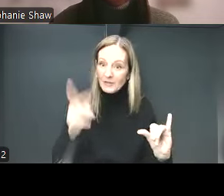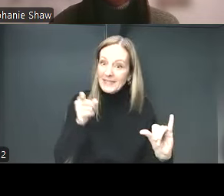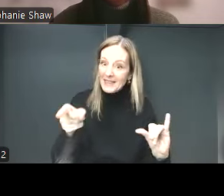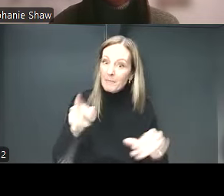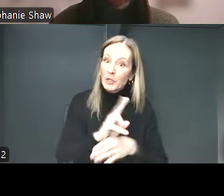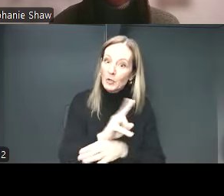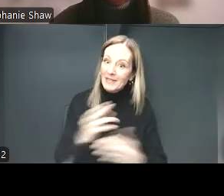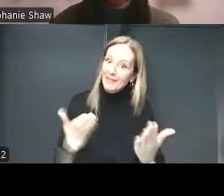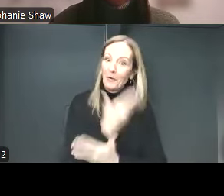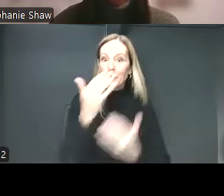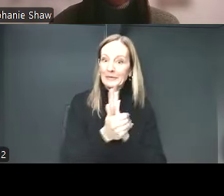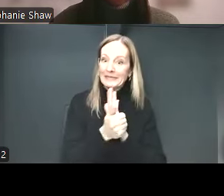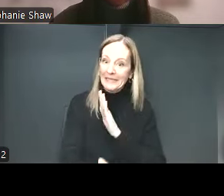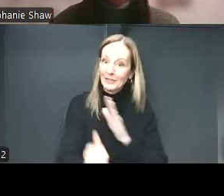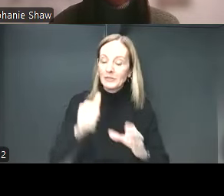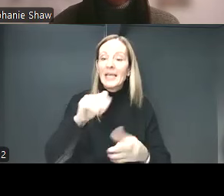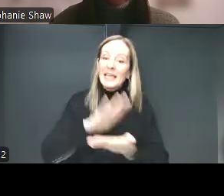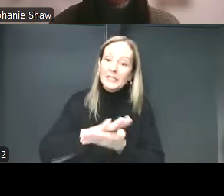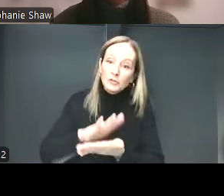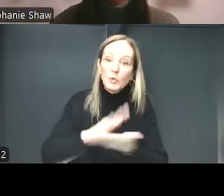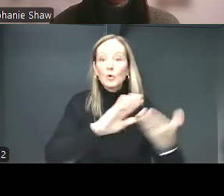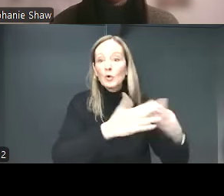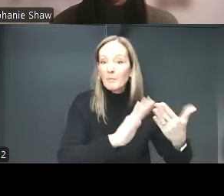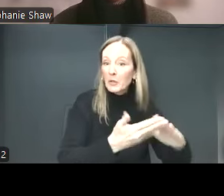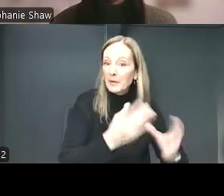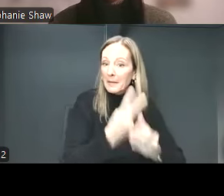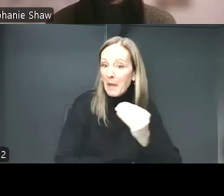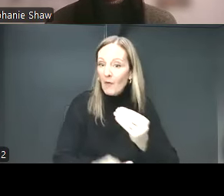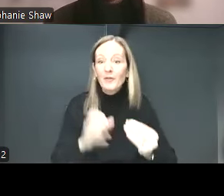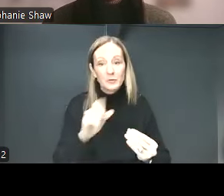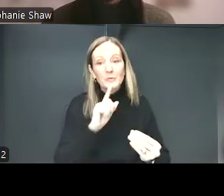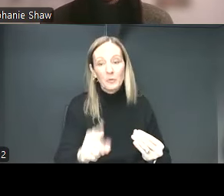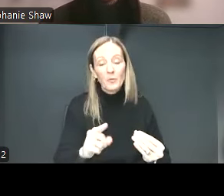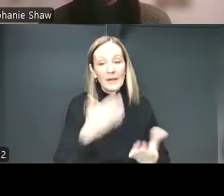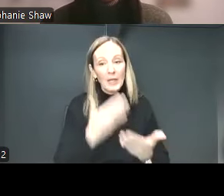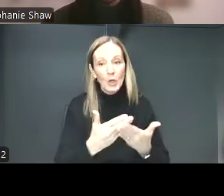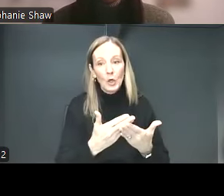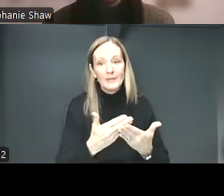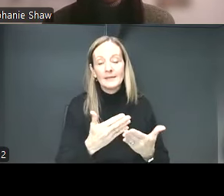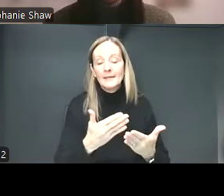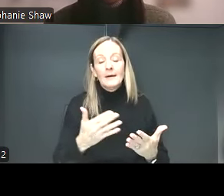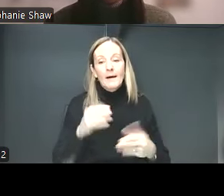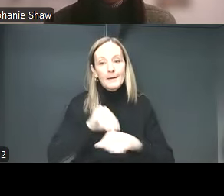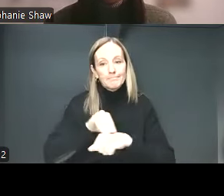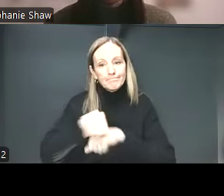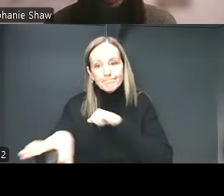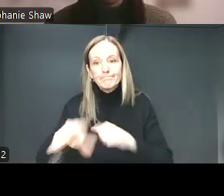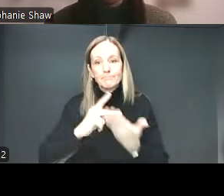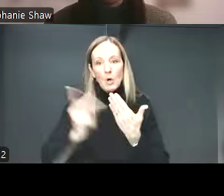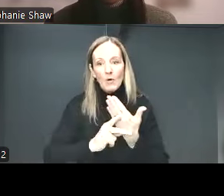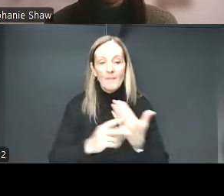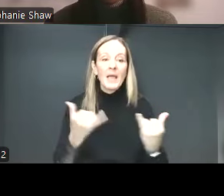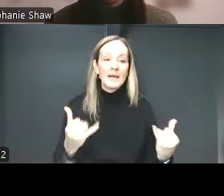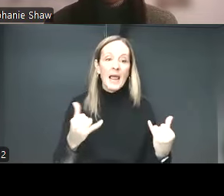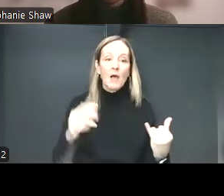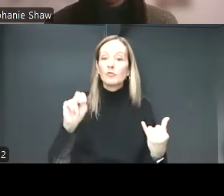school and in the community. It was truly a transformative program for them. And then we were funded by the New Jersey Health